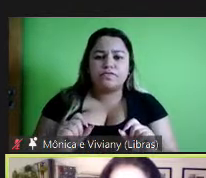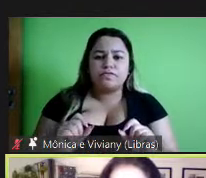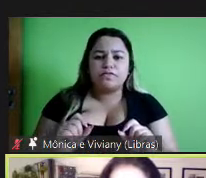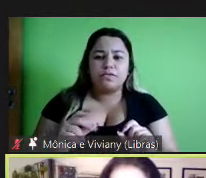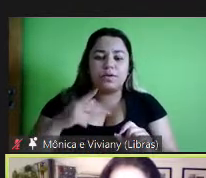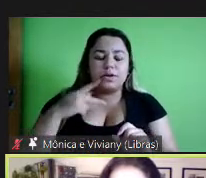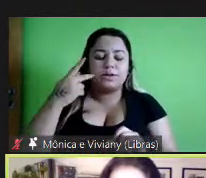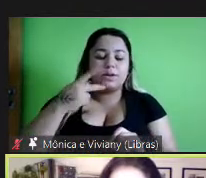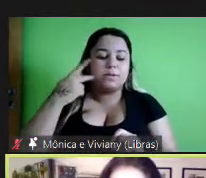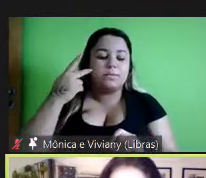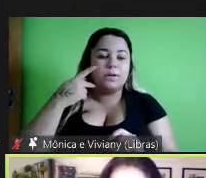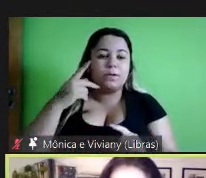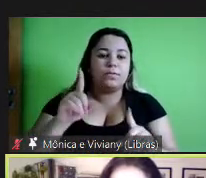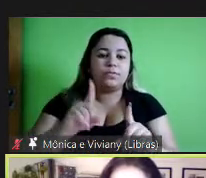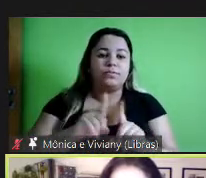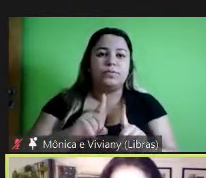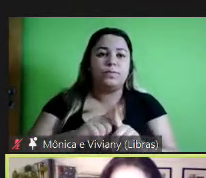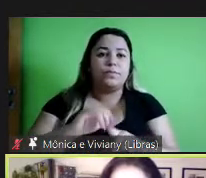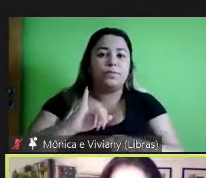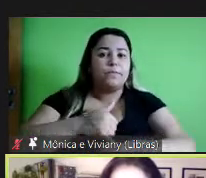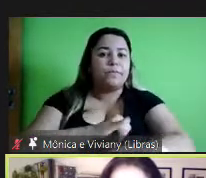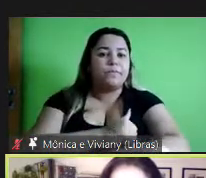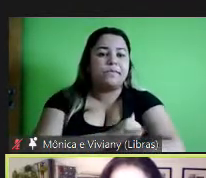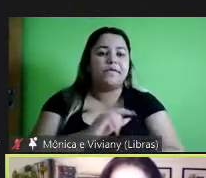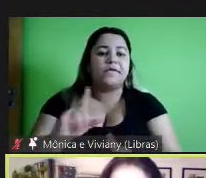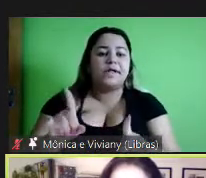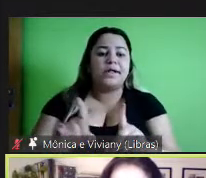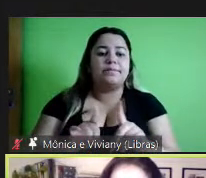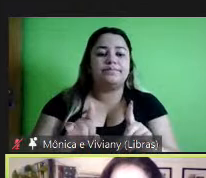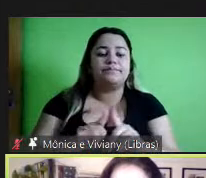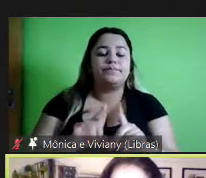evidence-based prevention and treatment.